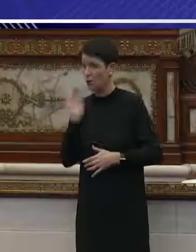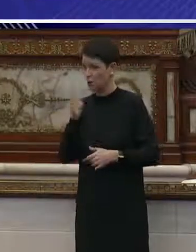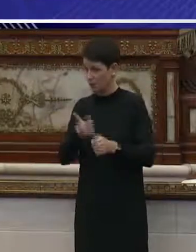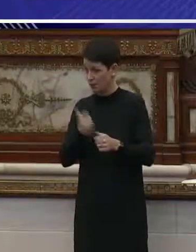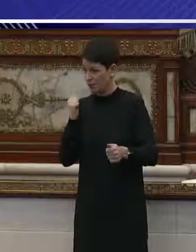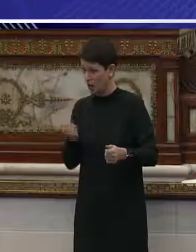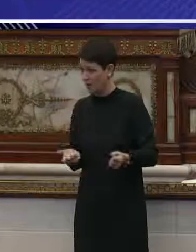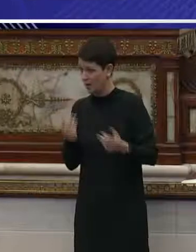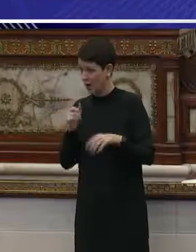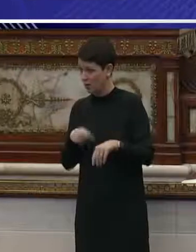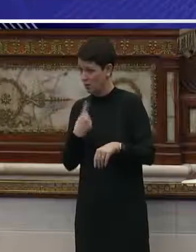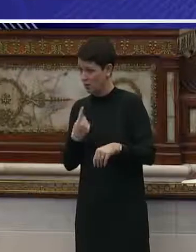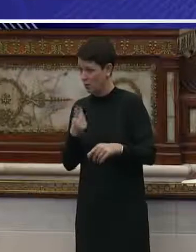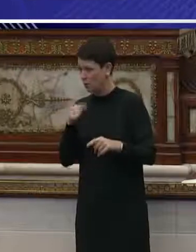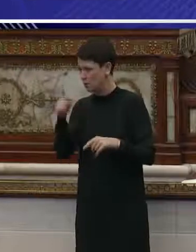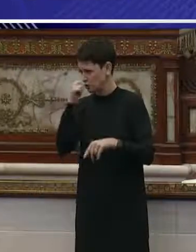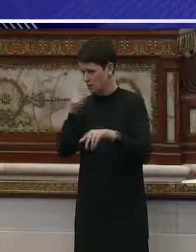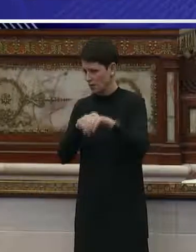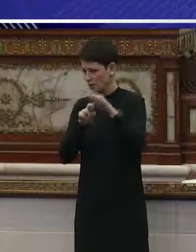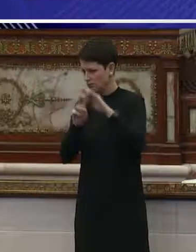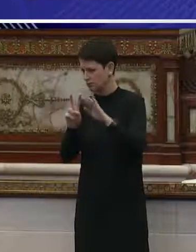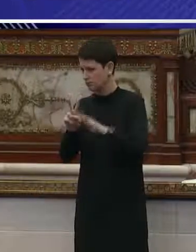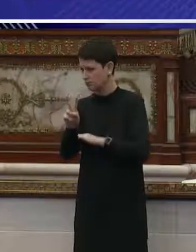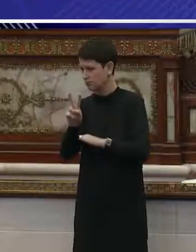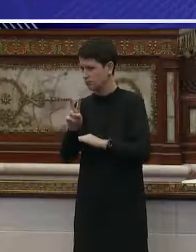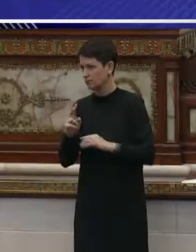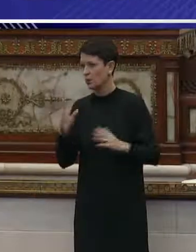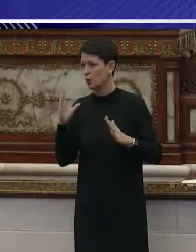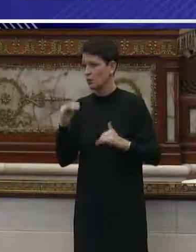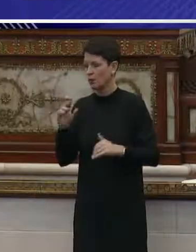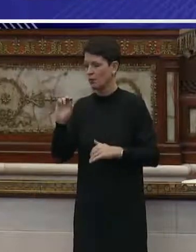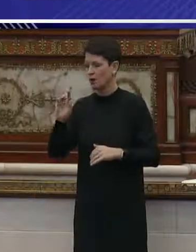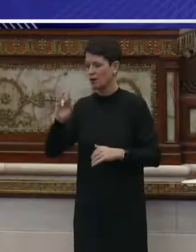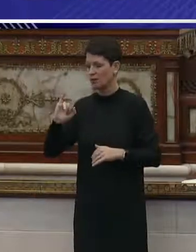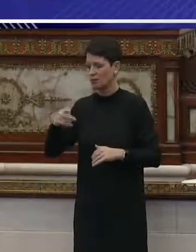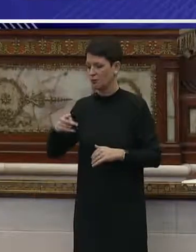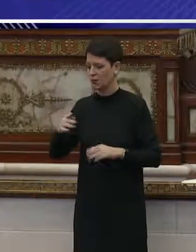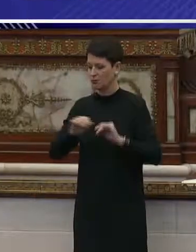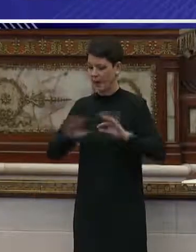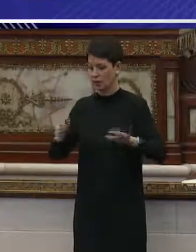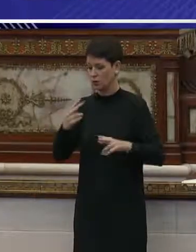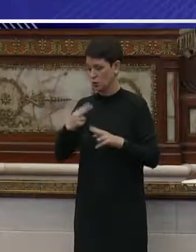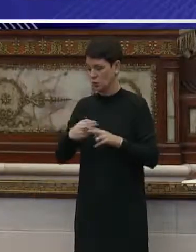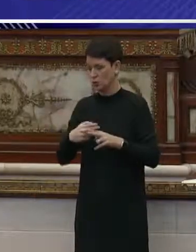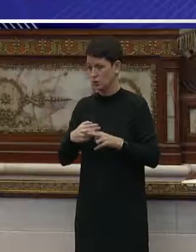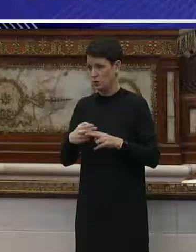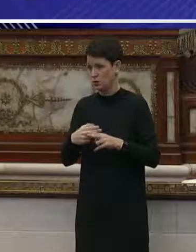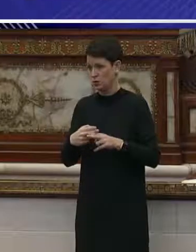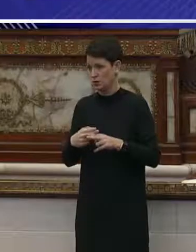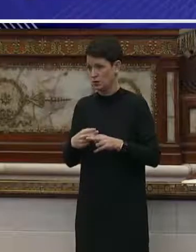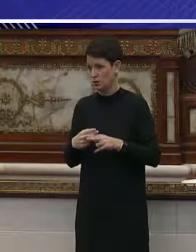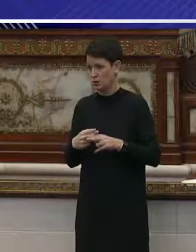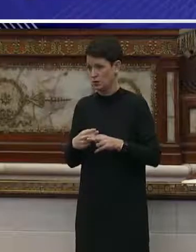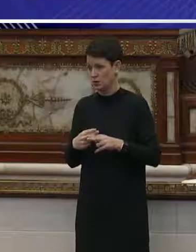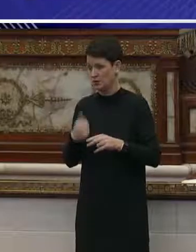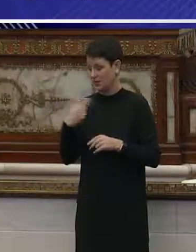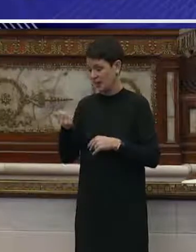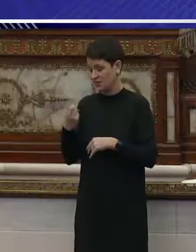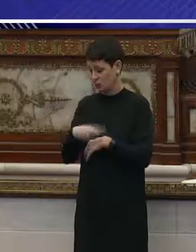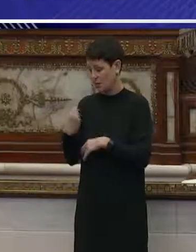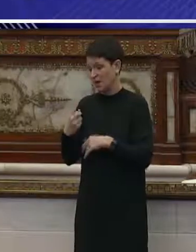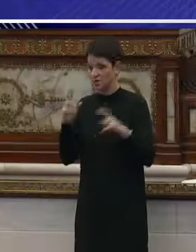that'll be, and what is your timeline on that? We hope to get the RFP out very soon, perhaps even the next few